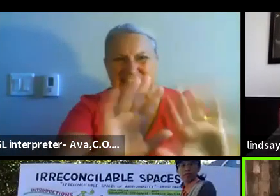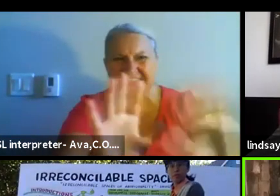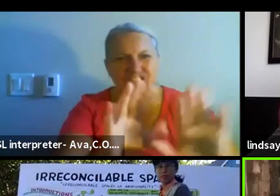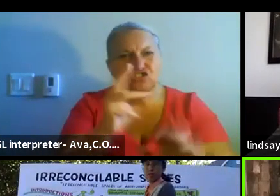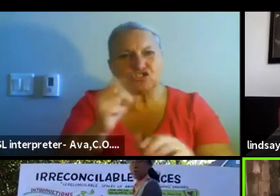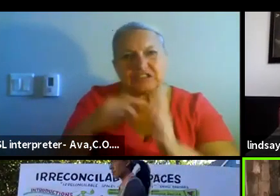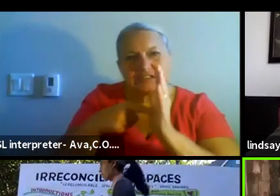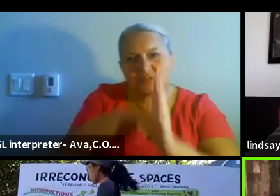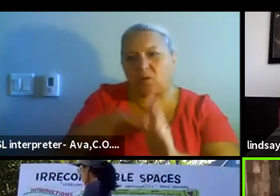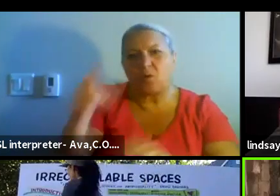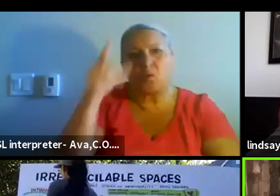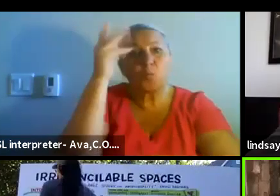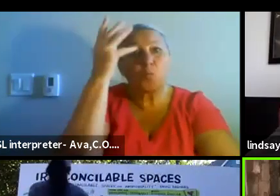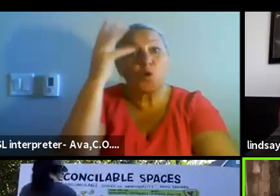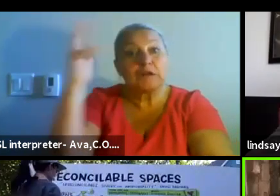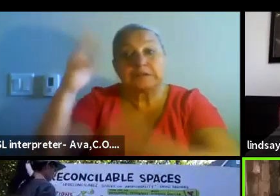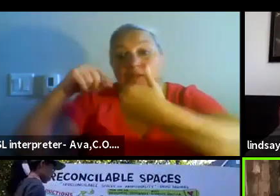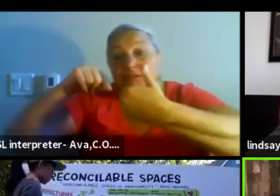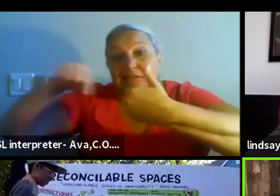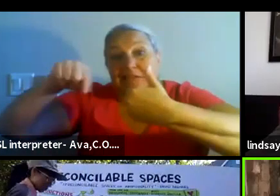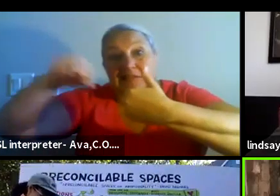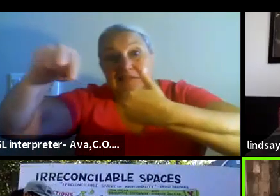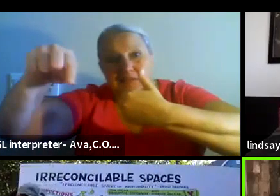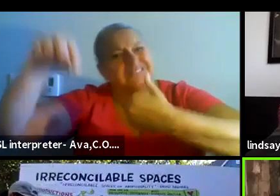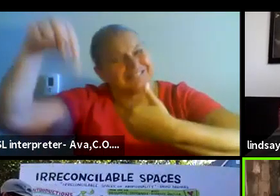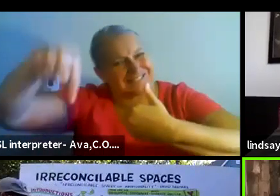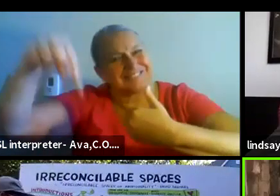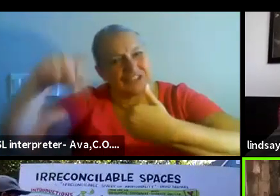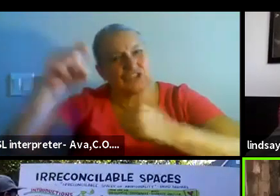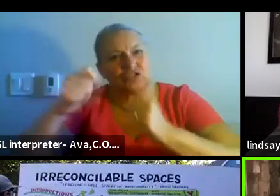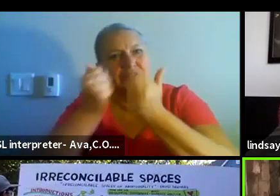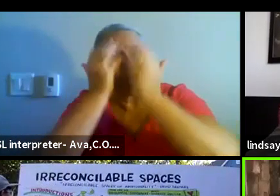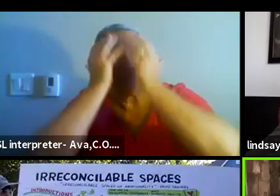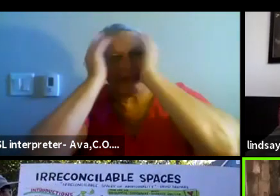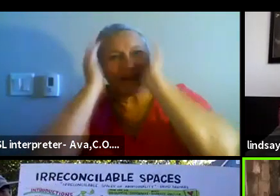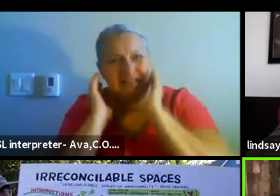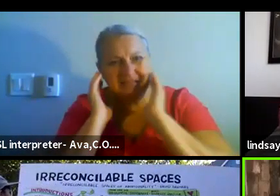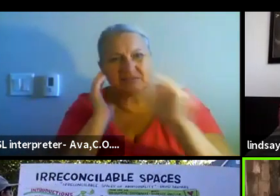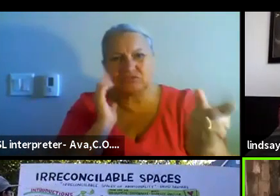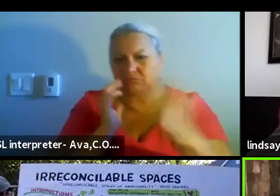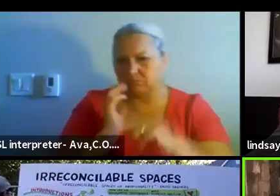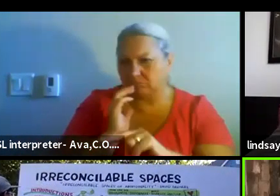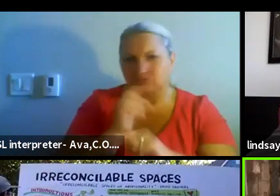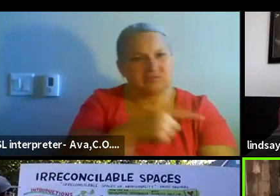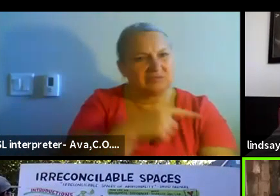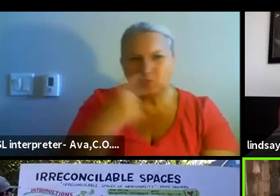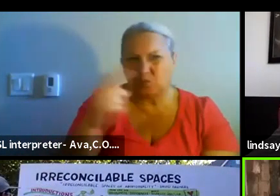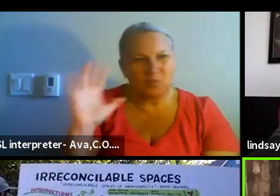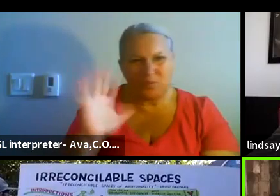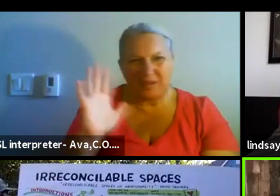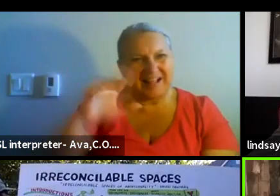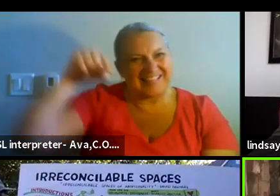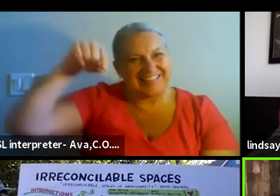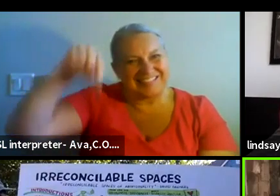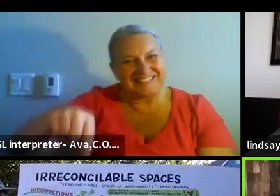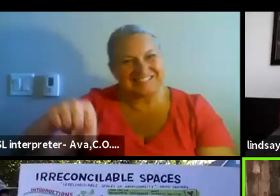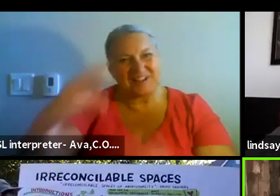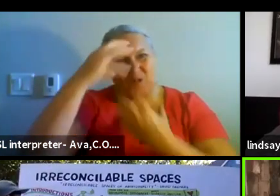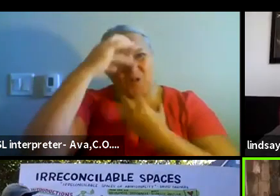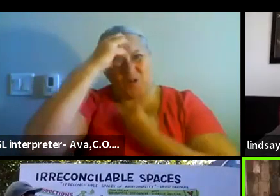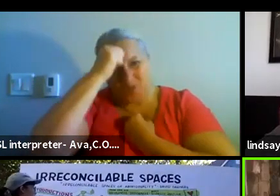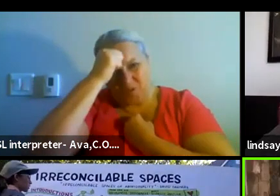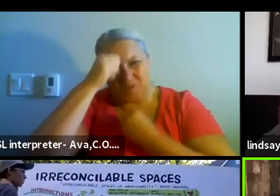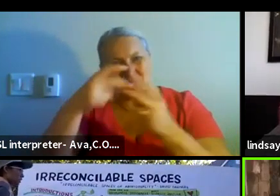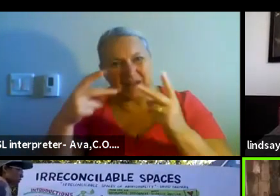us, which we realized somatically. She told us that this was a colonial space on